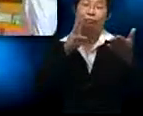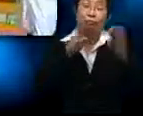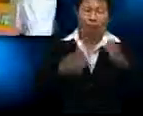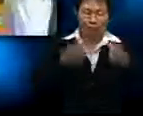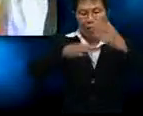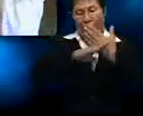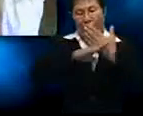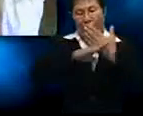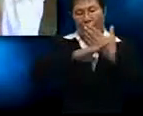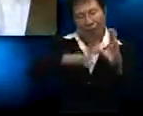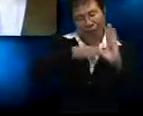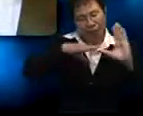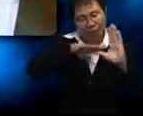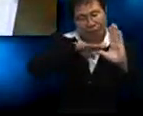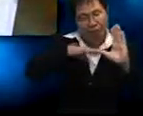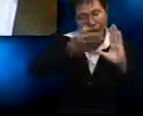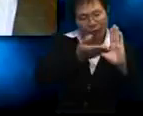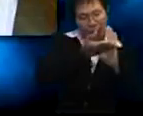petri dish